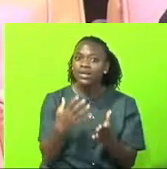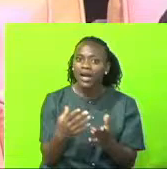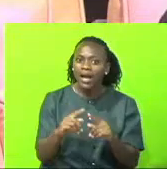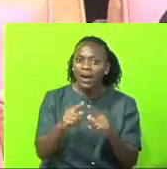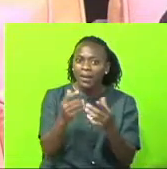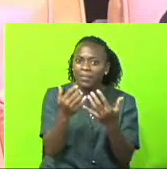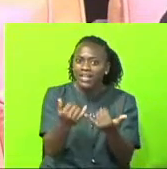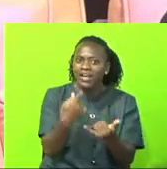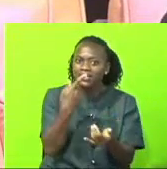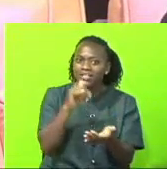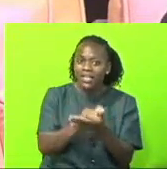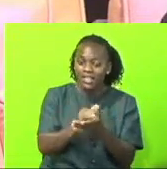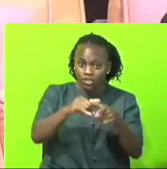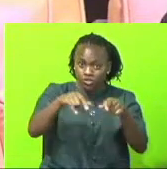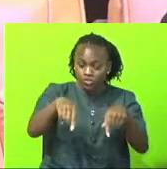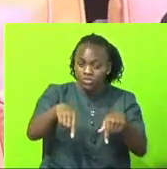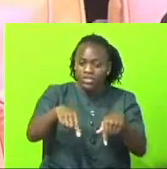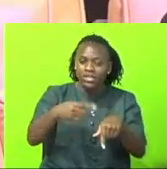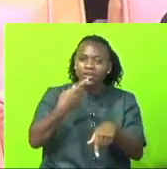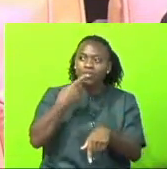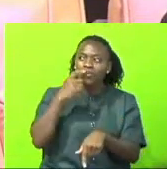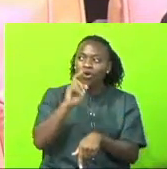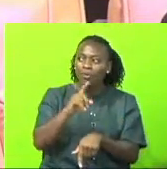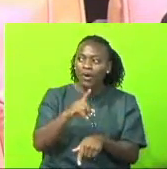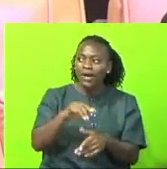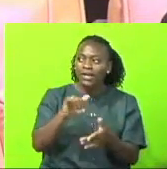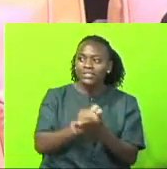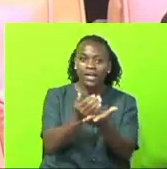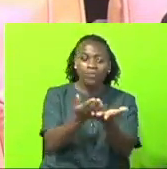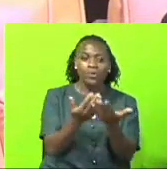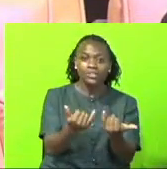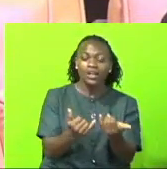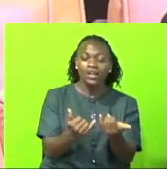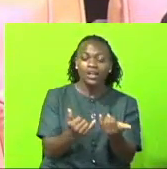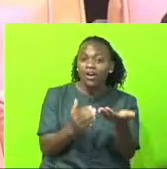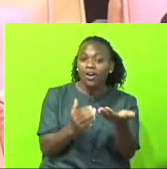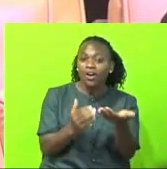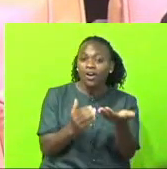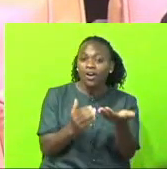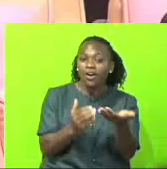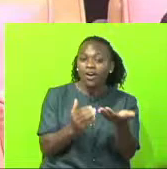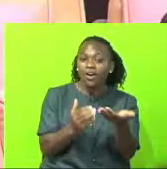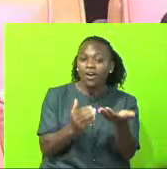the ruling today that they are seeking for is right? In any event, Mr.